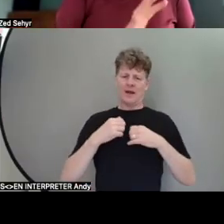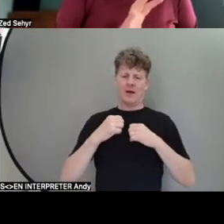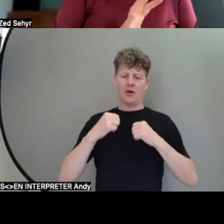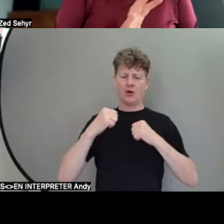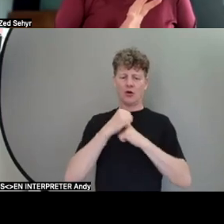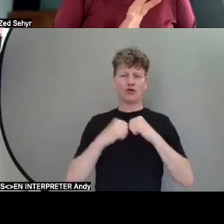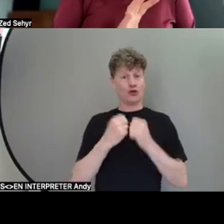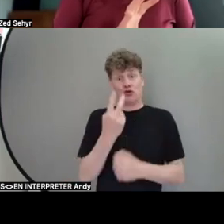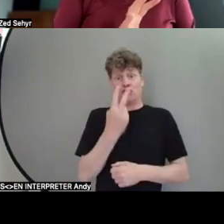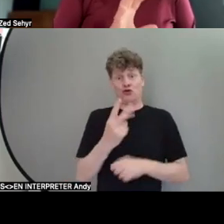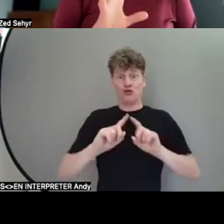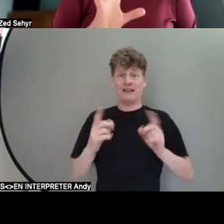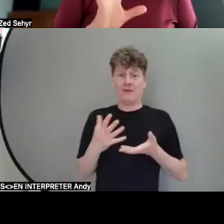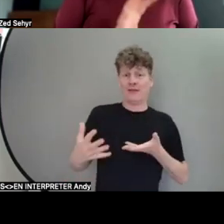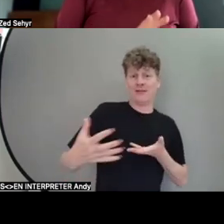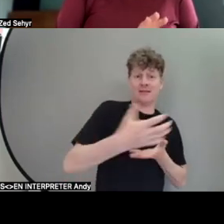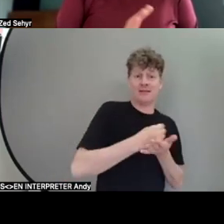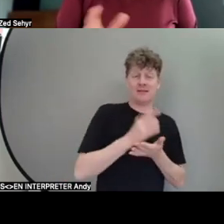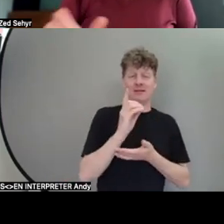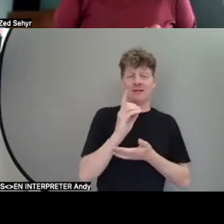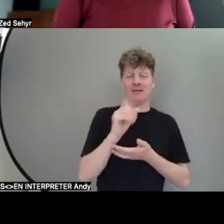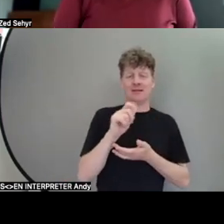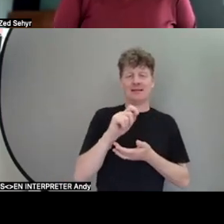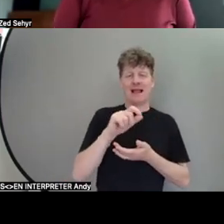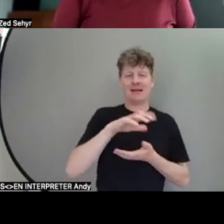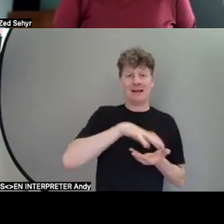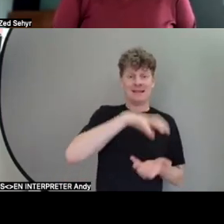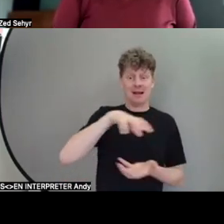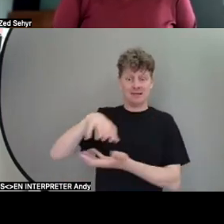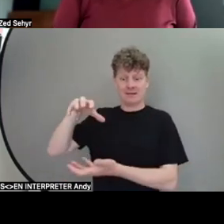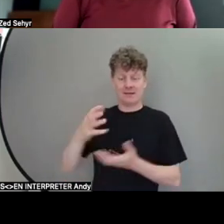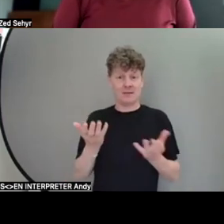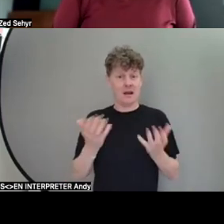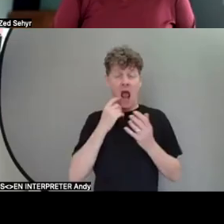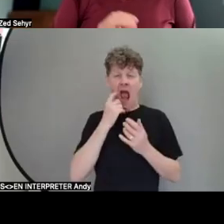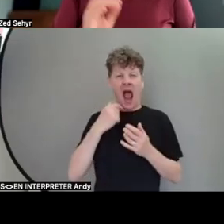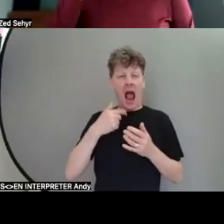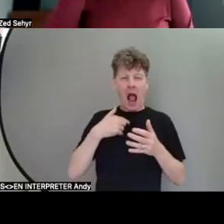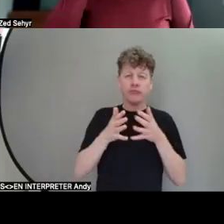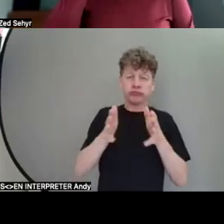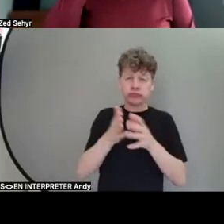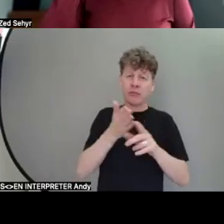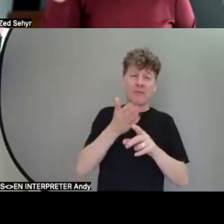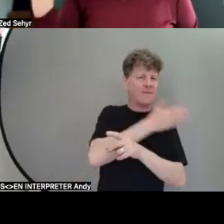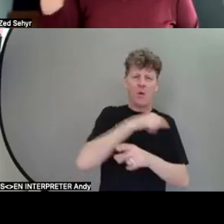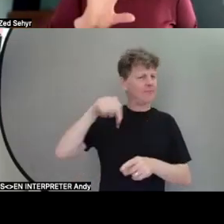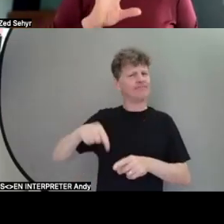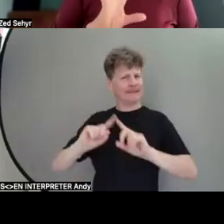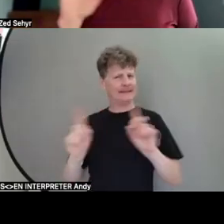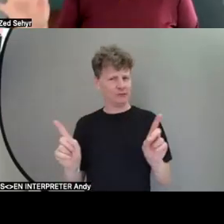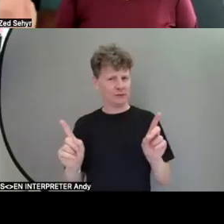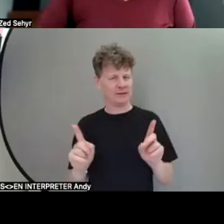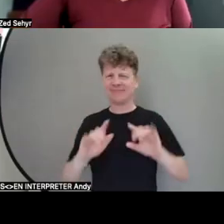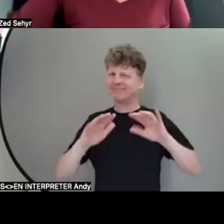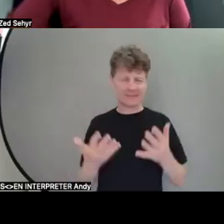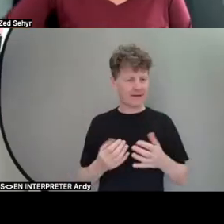two different data sets. These are slightly different than the ones that I described earlier. Here again, in